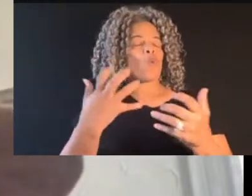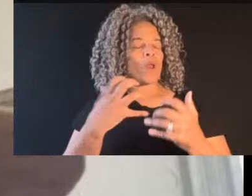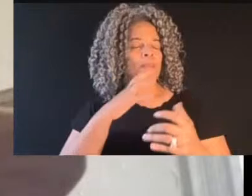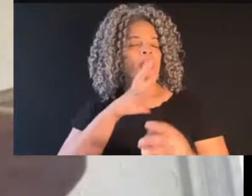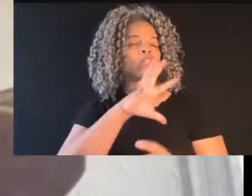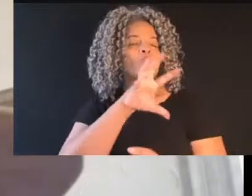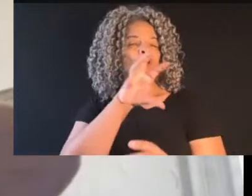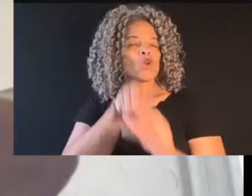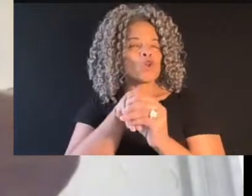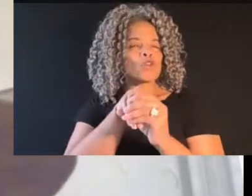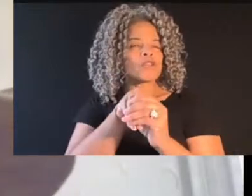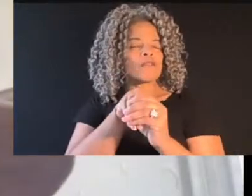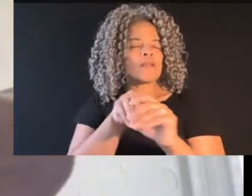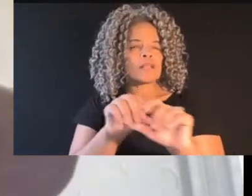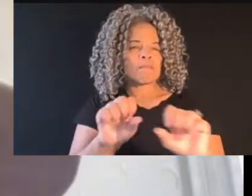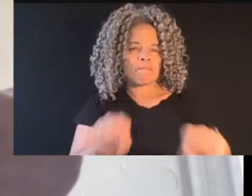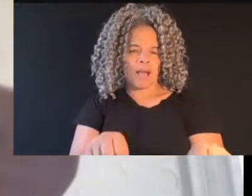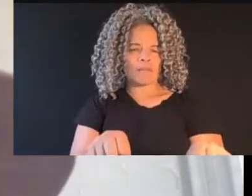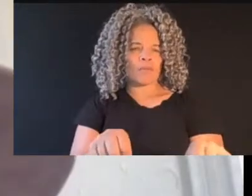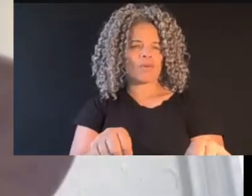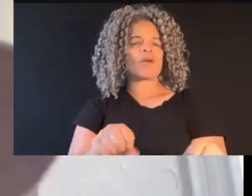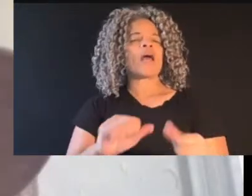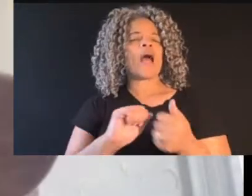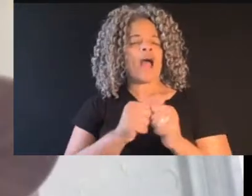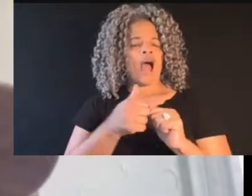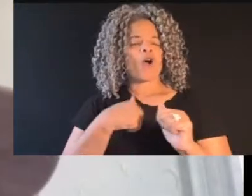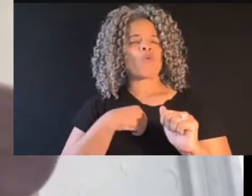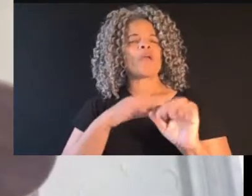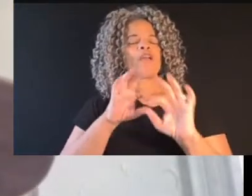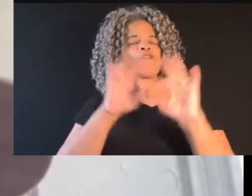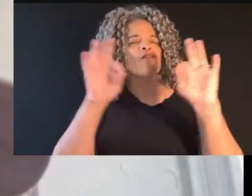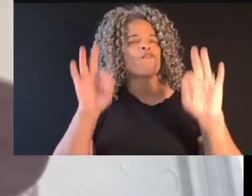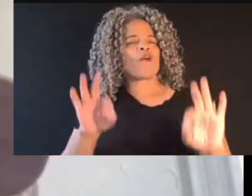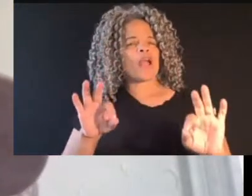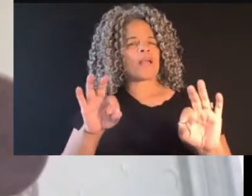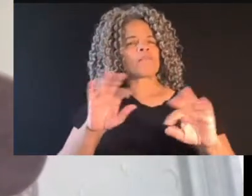as possible in how we frame the term women today.